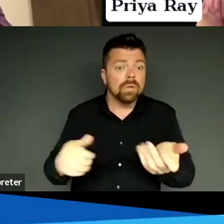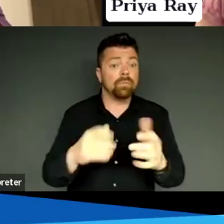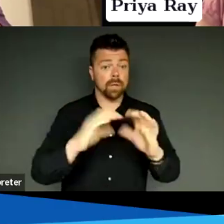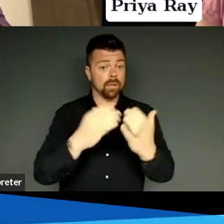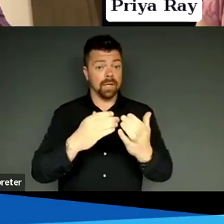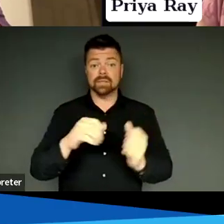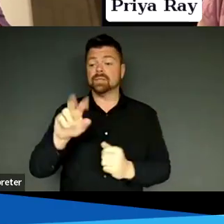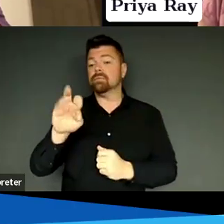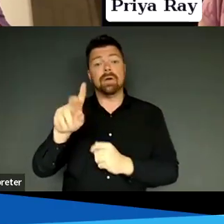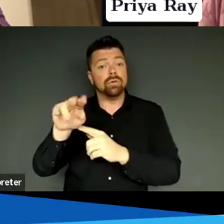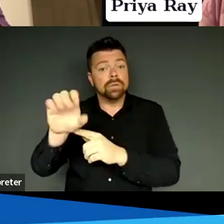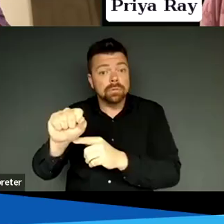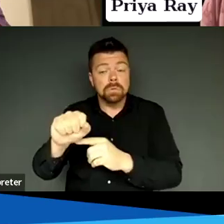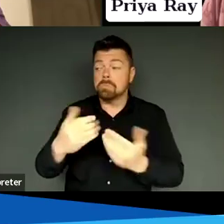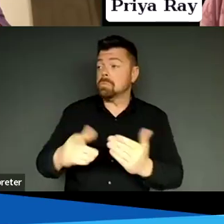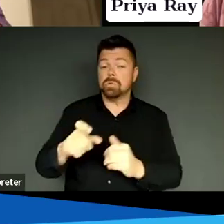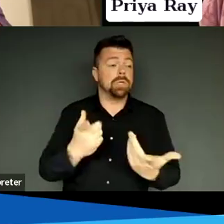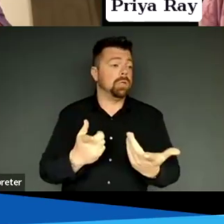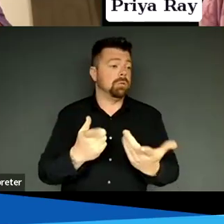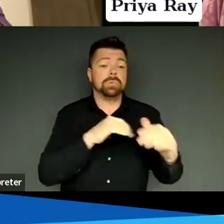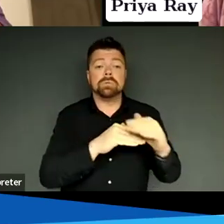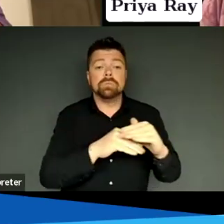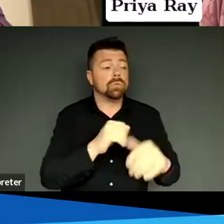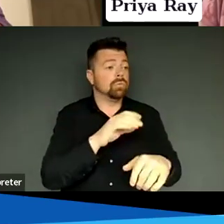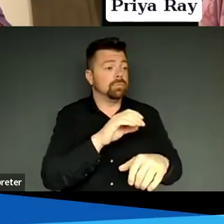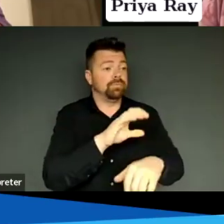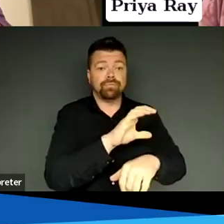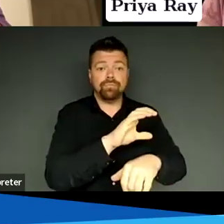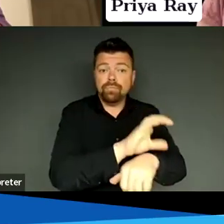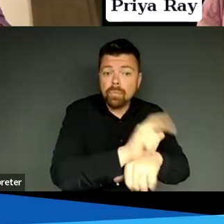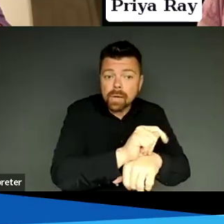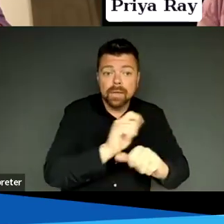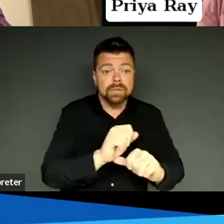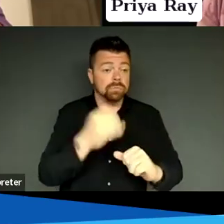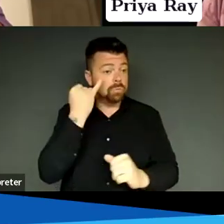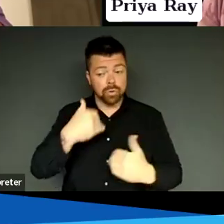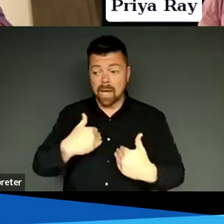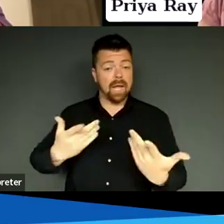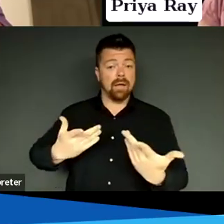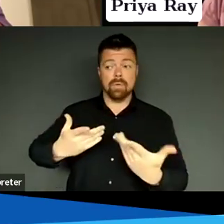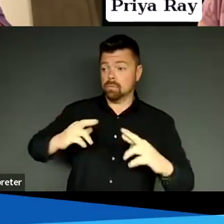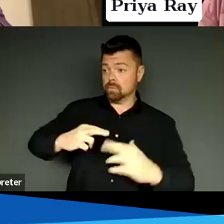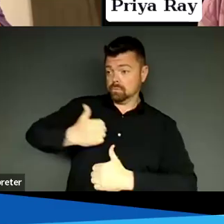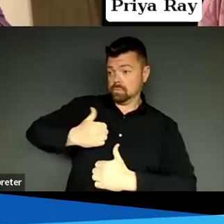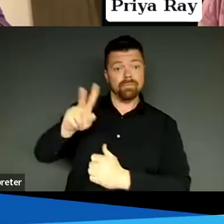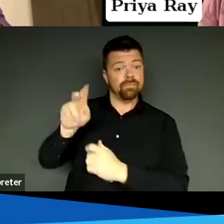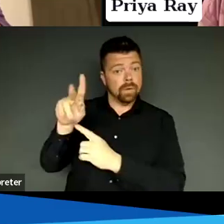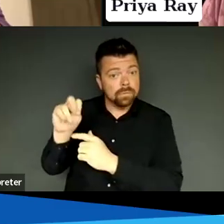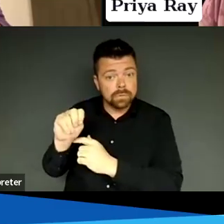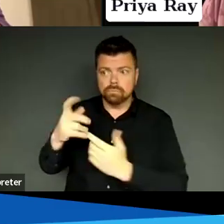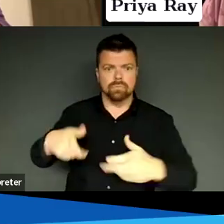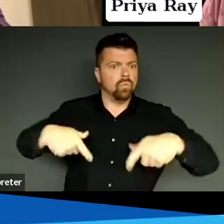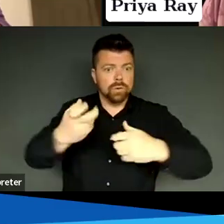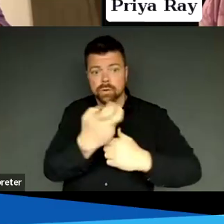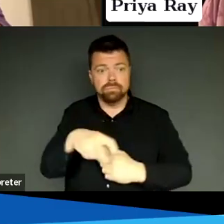maybe you need some accessibility consulting because you're possibly going to have a vet in a wheelchair that wants to throw on the wheel. So that's what I do. But